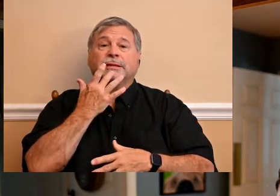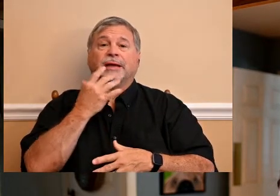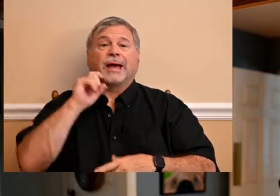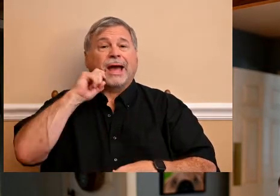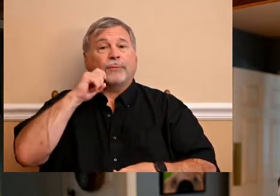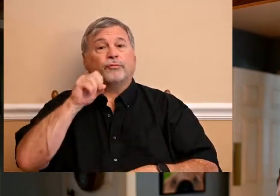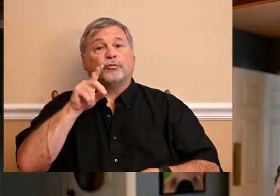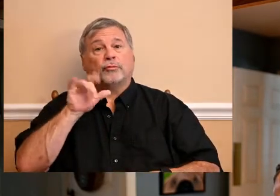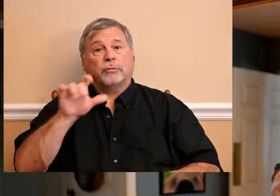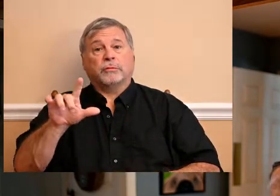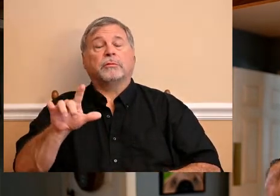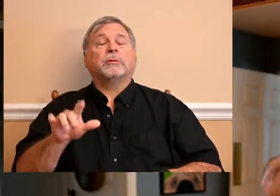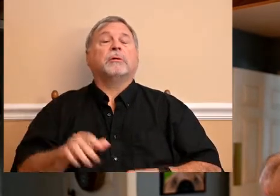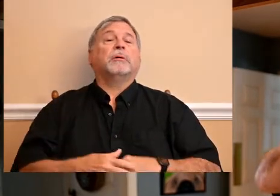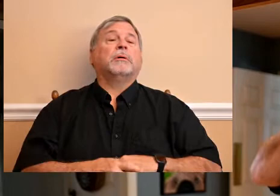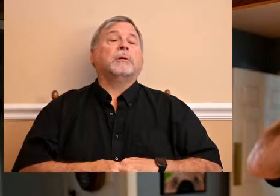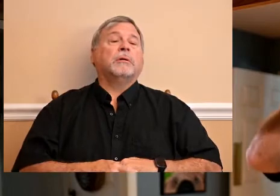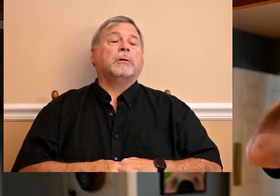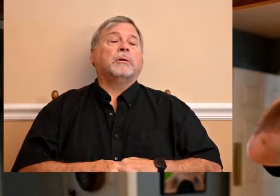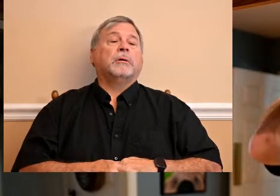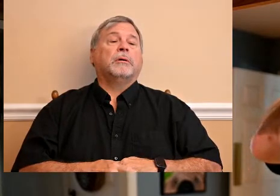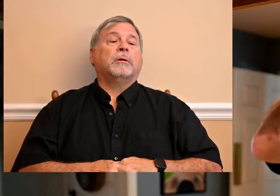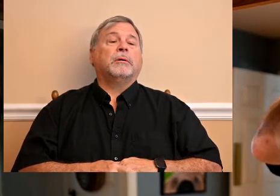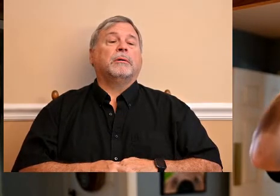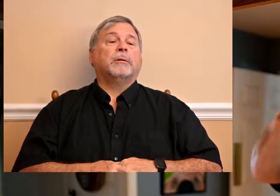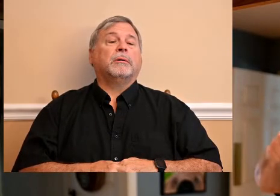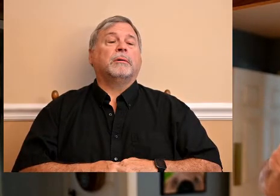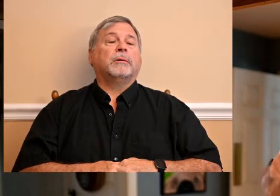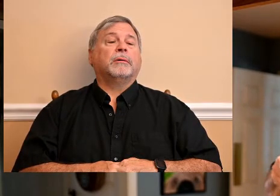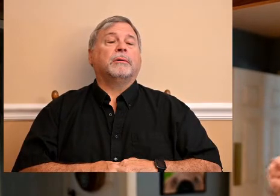German flair, having an ApfelStrudel,